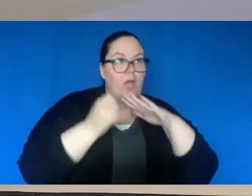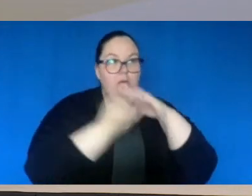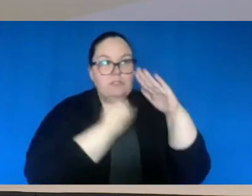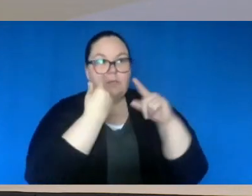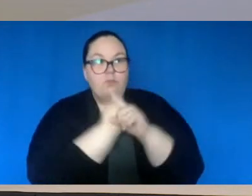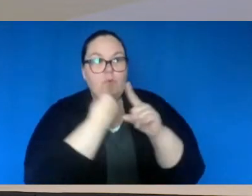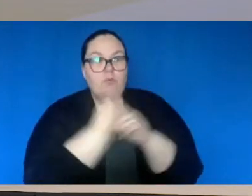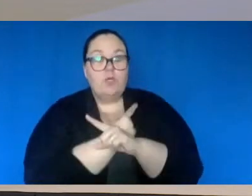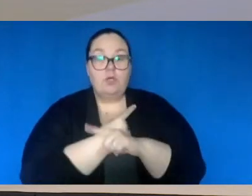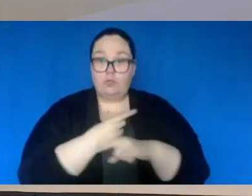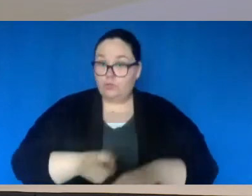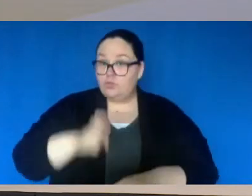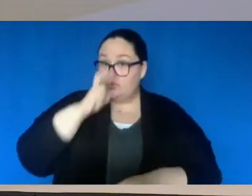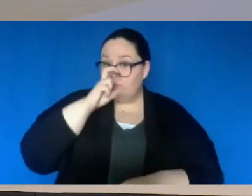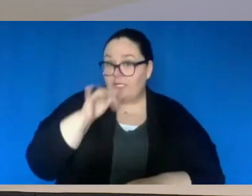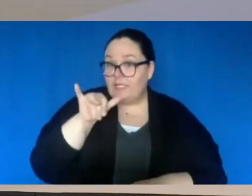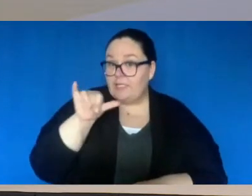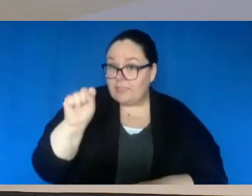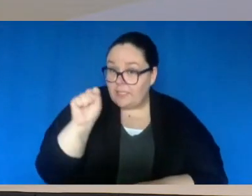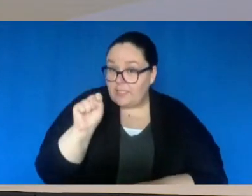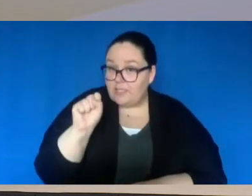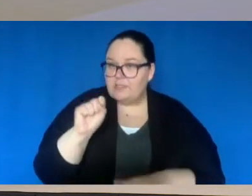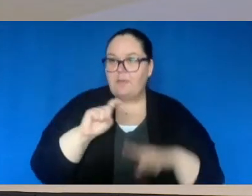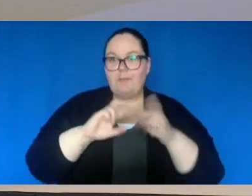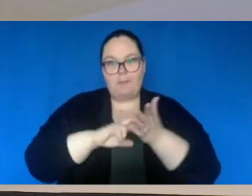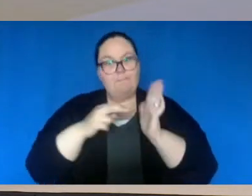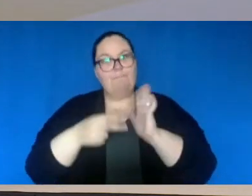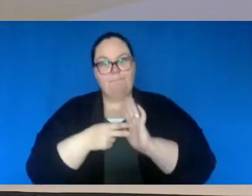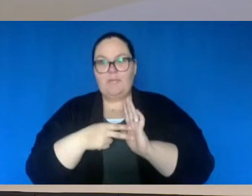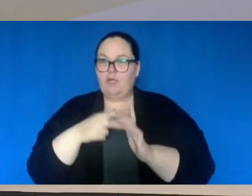strict border measures have been the foundation of our provincial